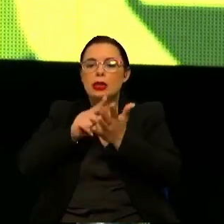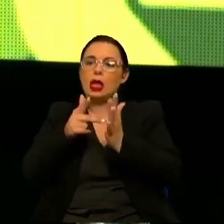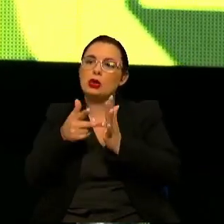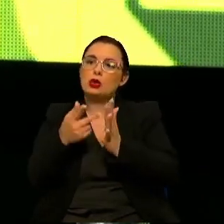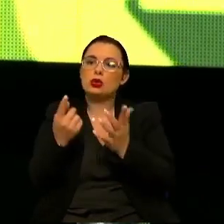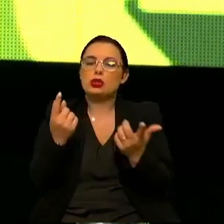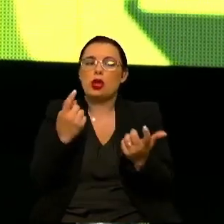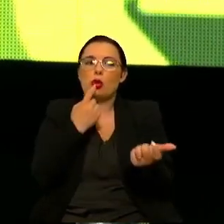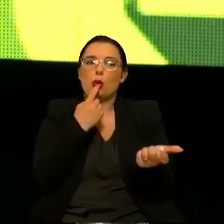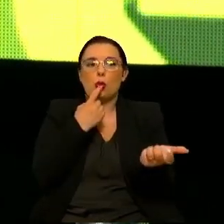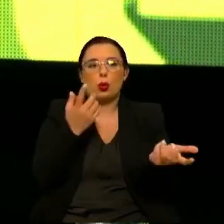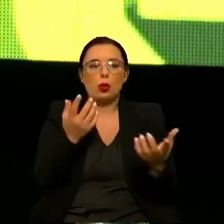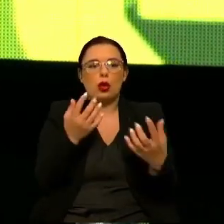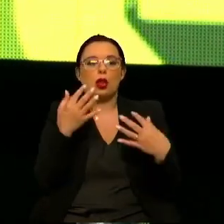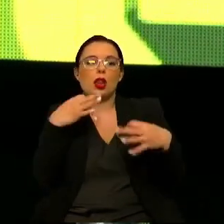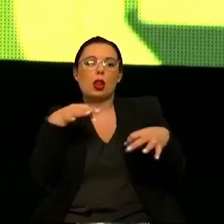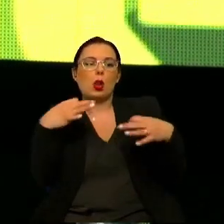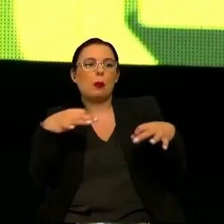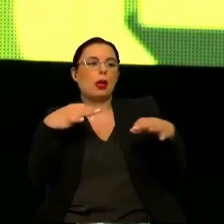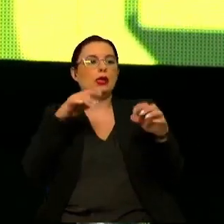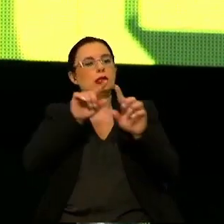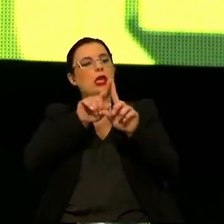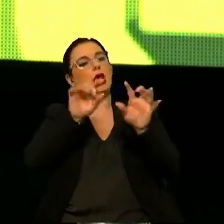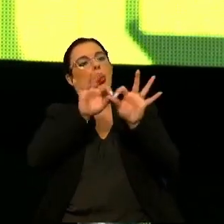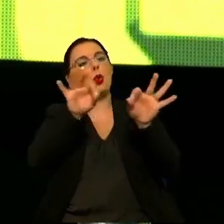only safeguard them based on